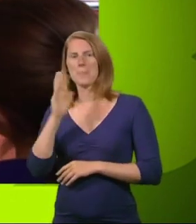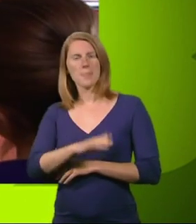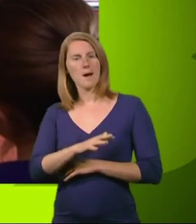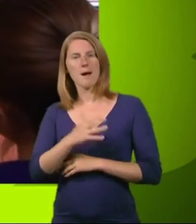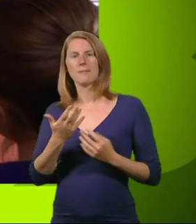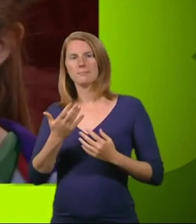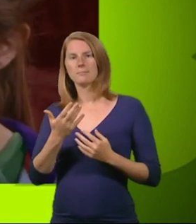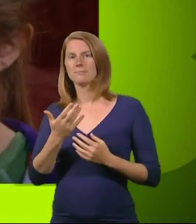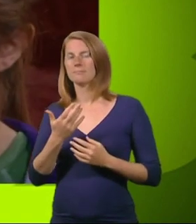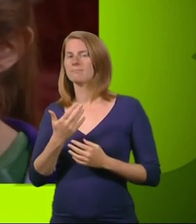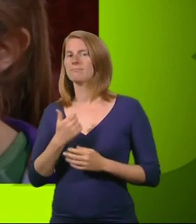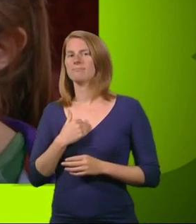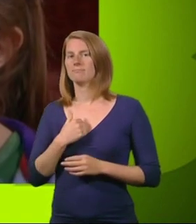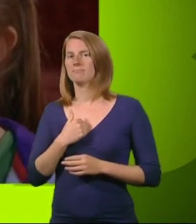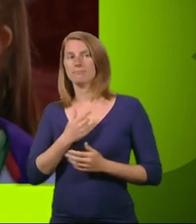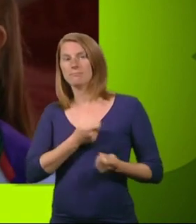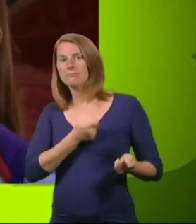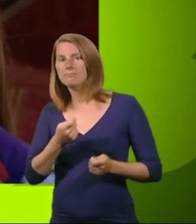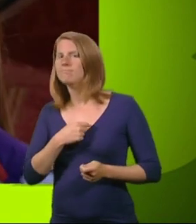take Carmen.